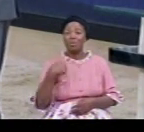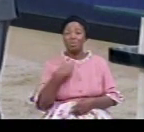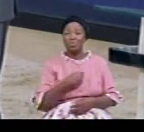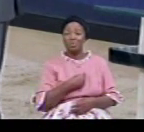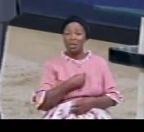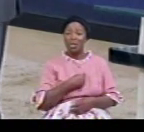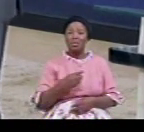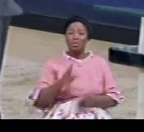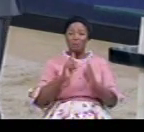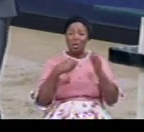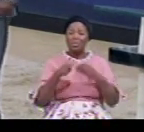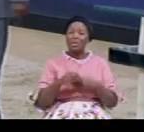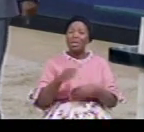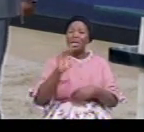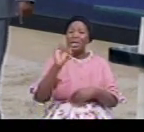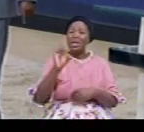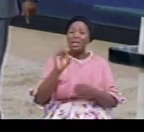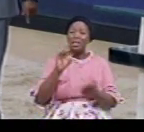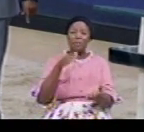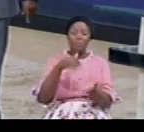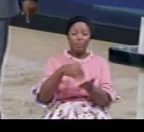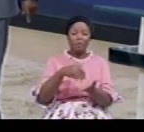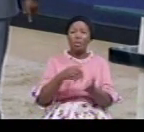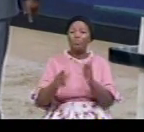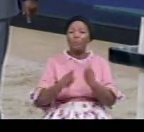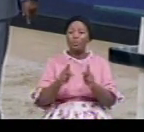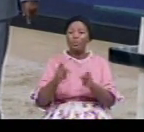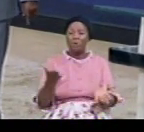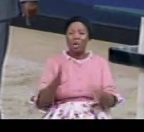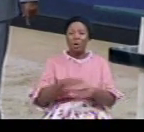billion people on earth, you're thinking of